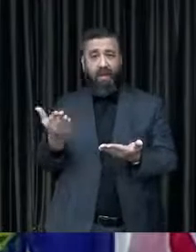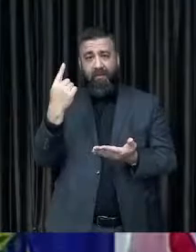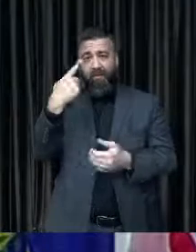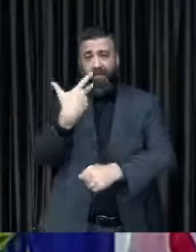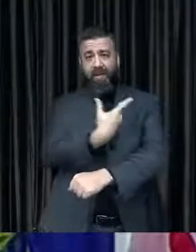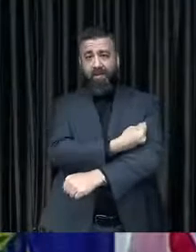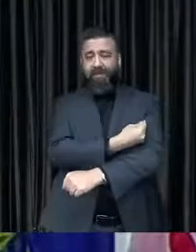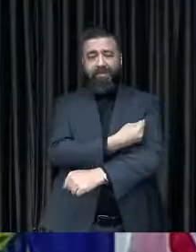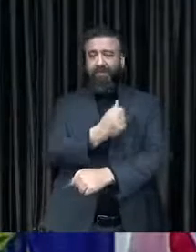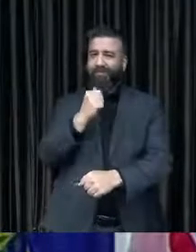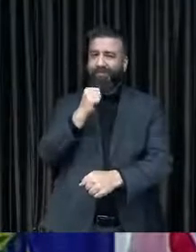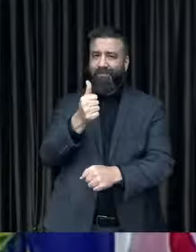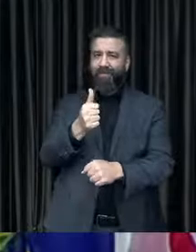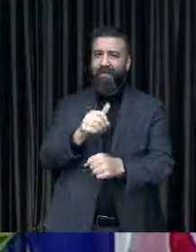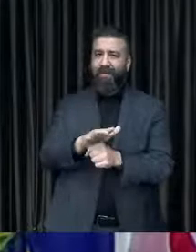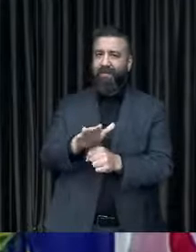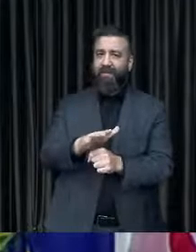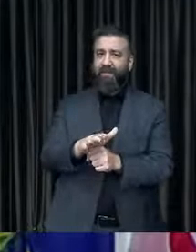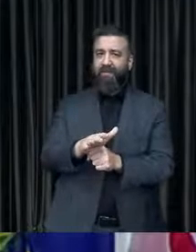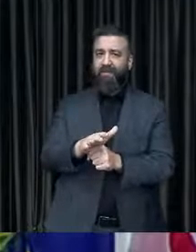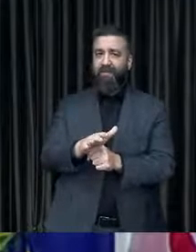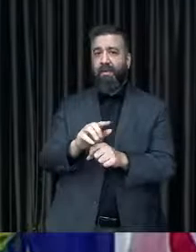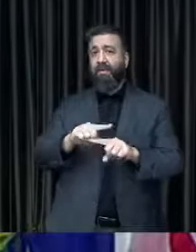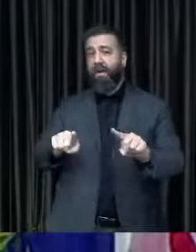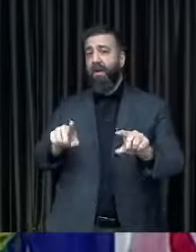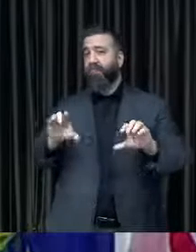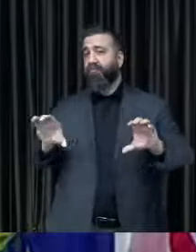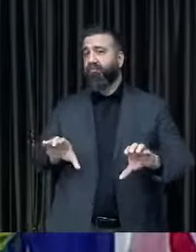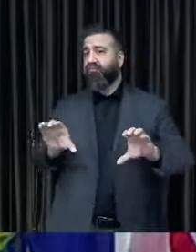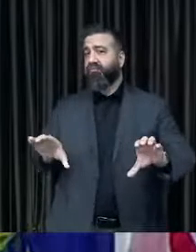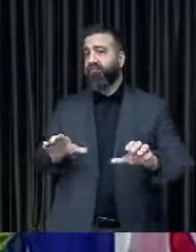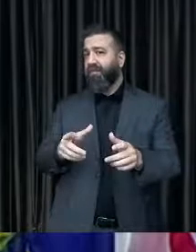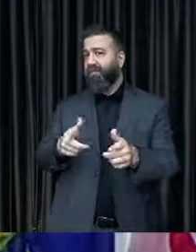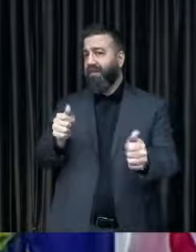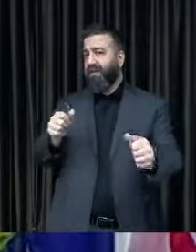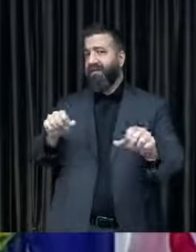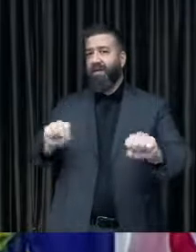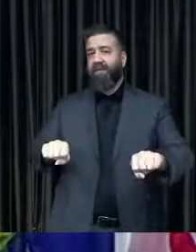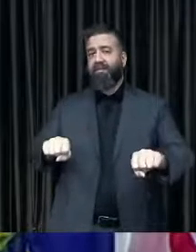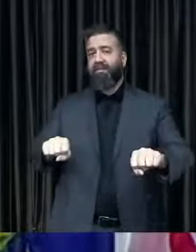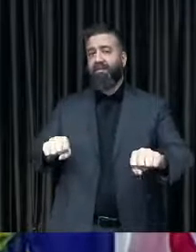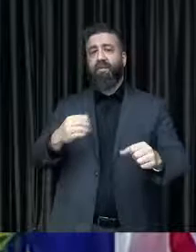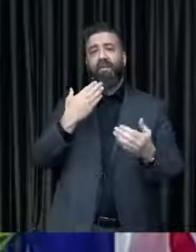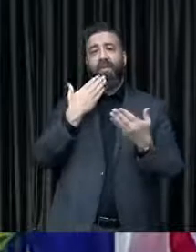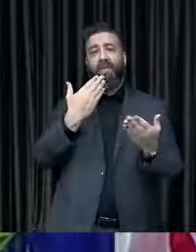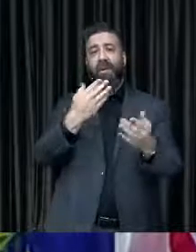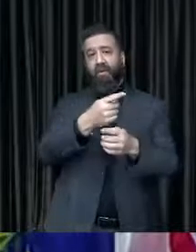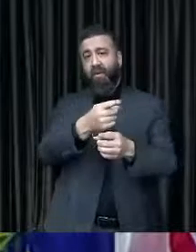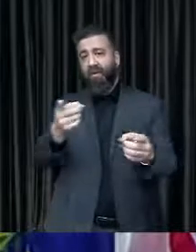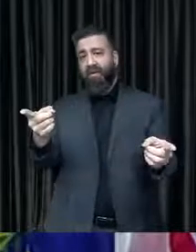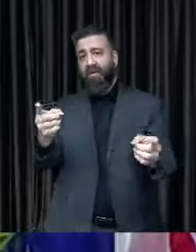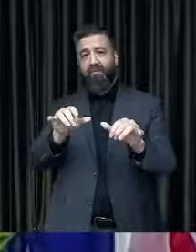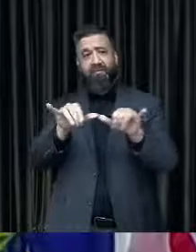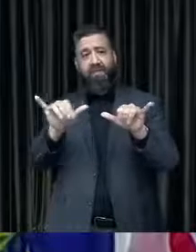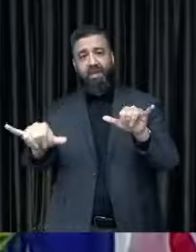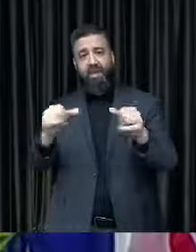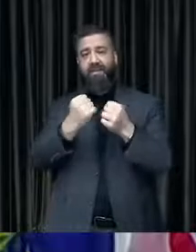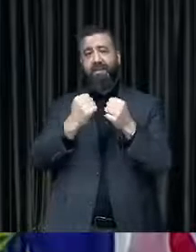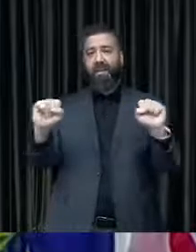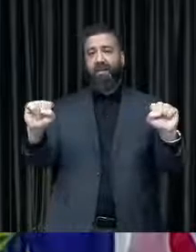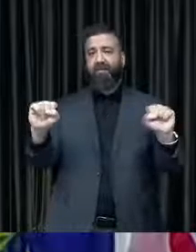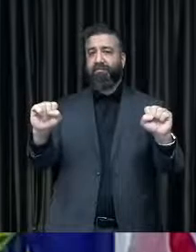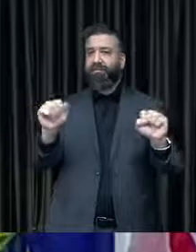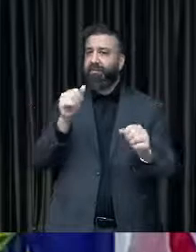as fast as we can based on the vaccine we have available. So thanks to all of you for staying safe and being